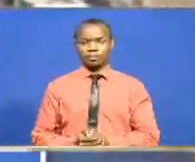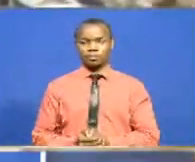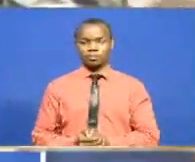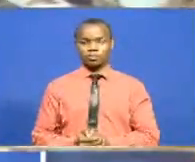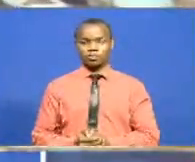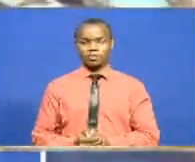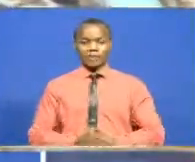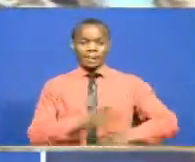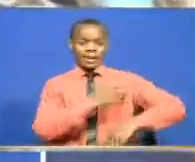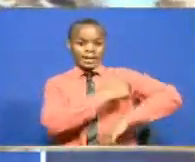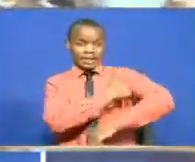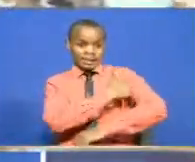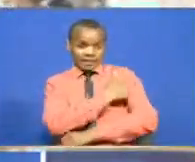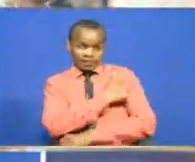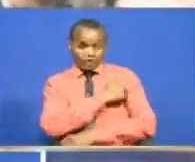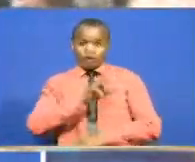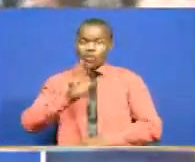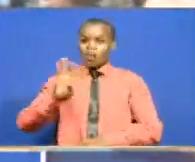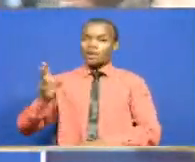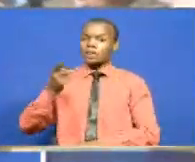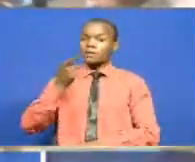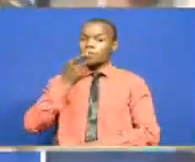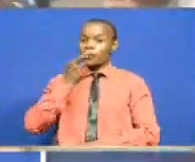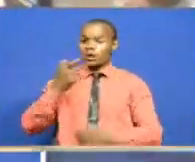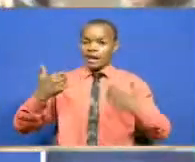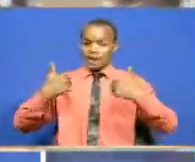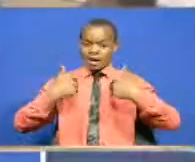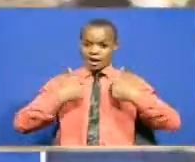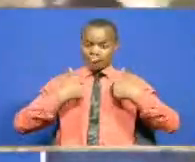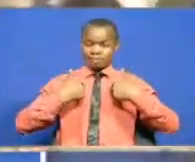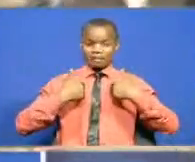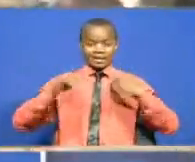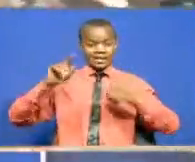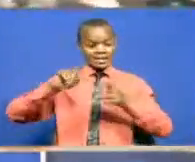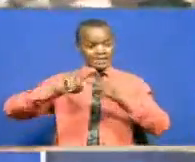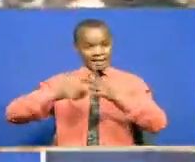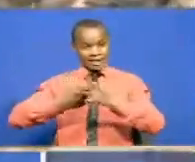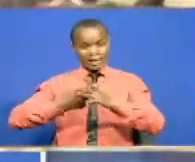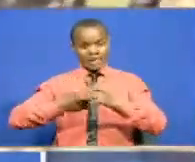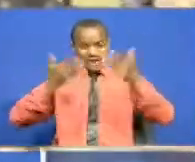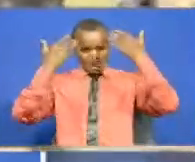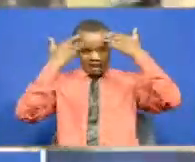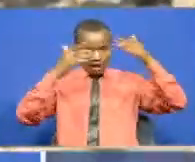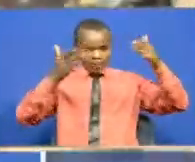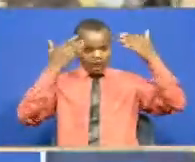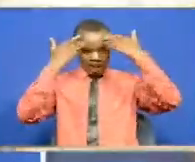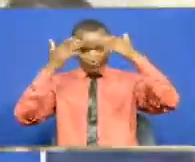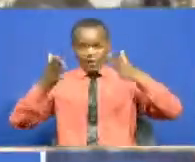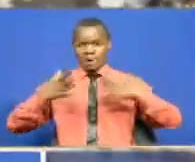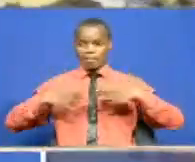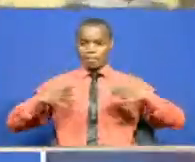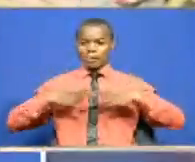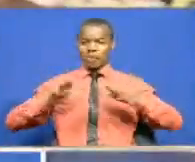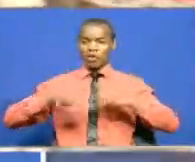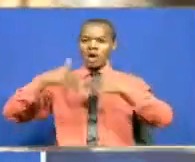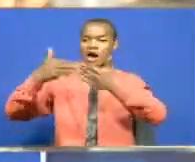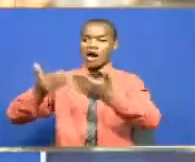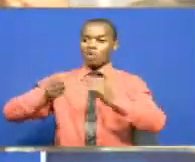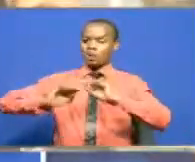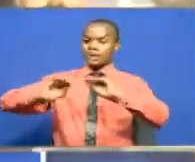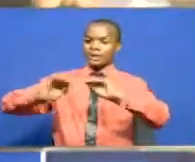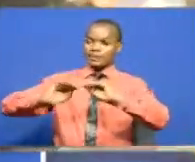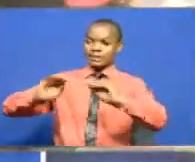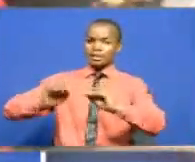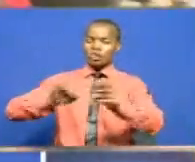Elsewhere, a local chief in West Pokot County has taken the initiative of creating awareness on measures to prevent the spread of COVID-19 pandemic.